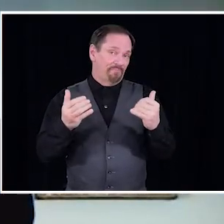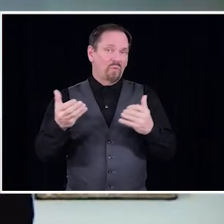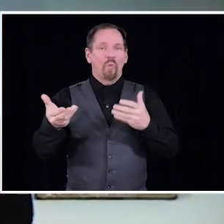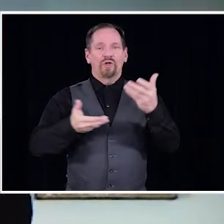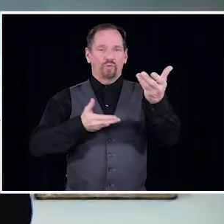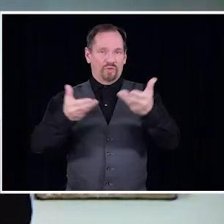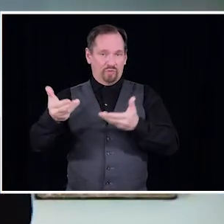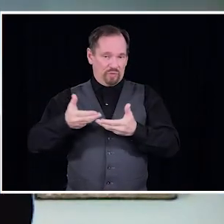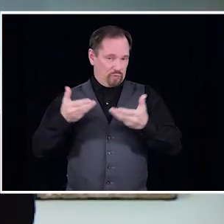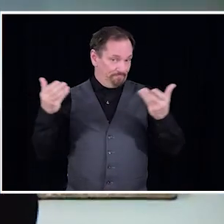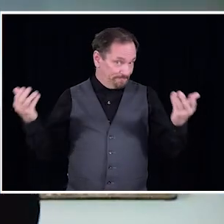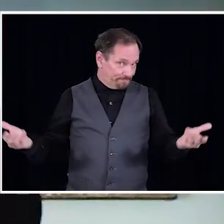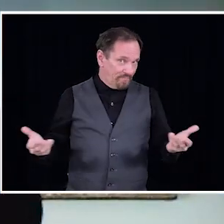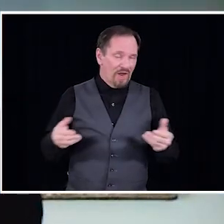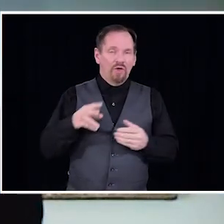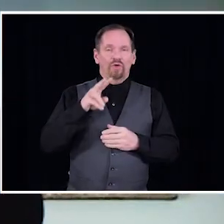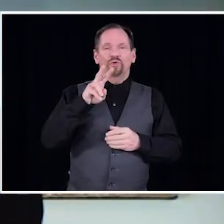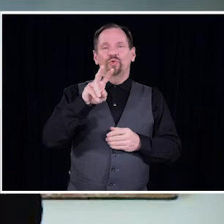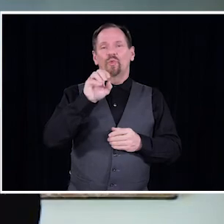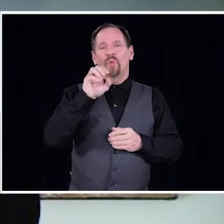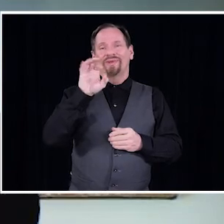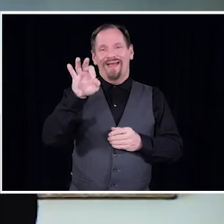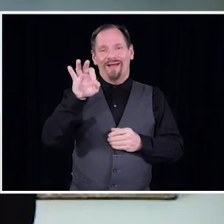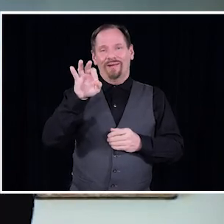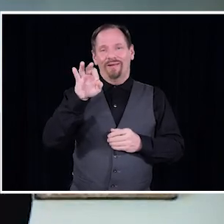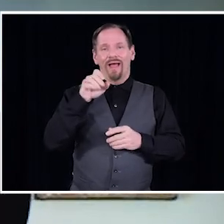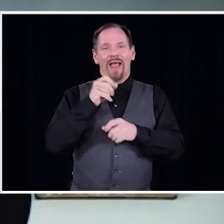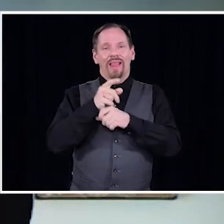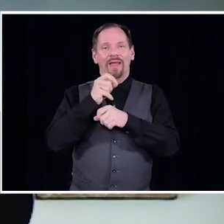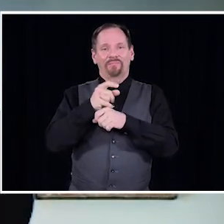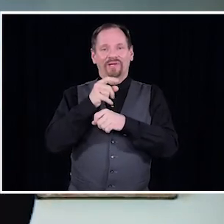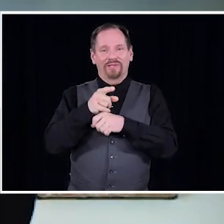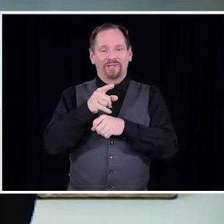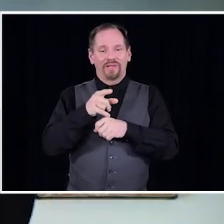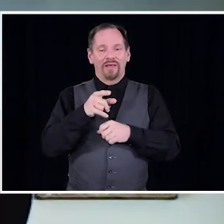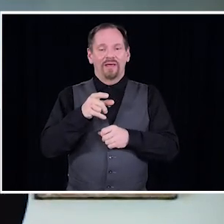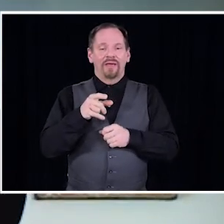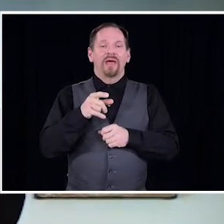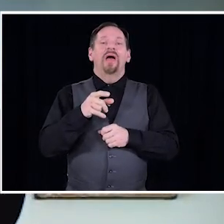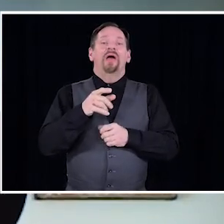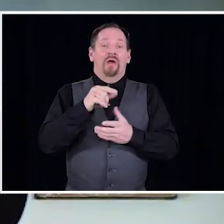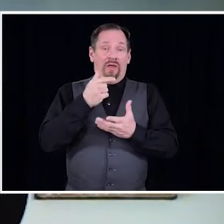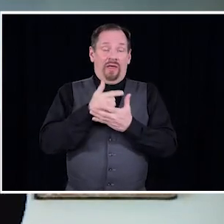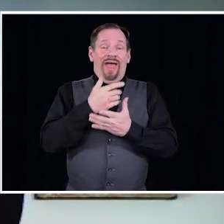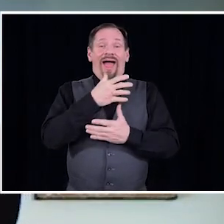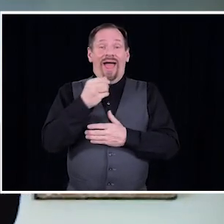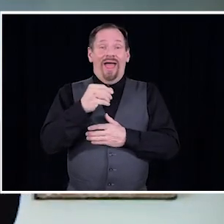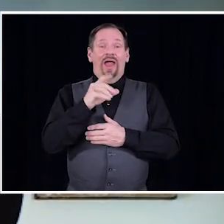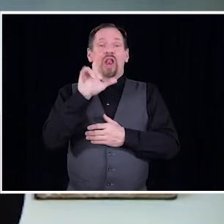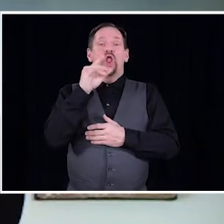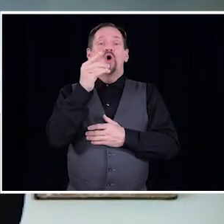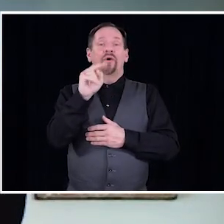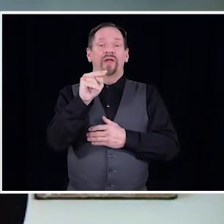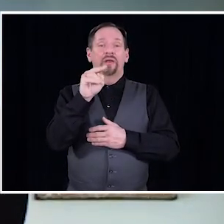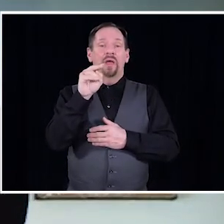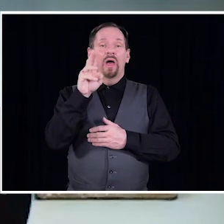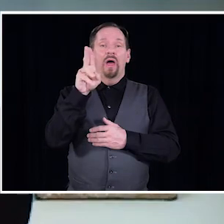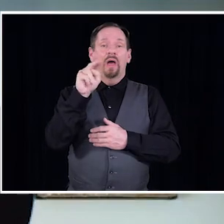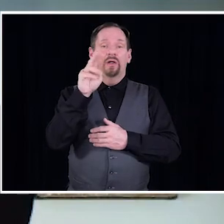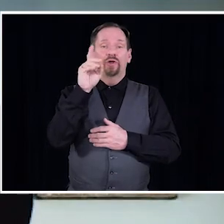to introduce to you our 2009 alumnus and US Congresswoman, Lauren Underwood, the